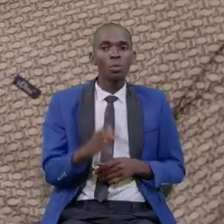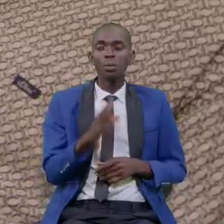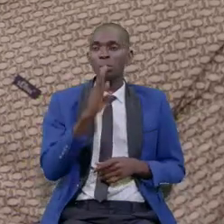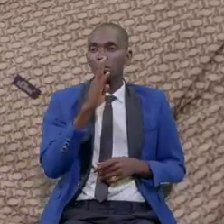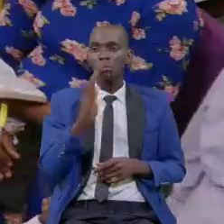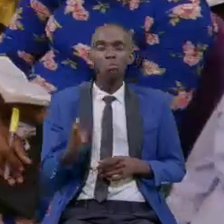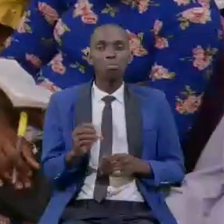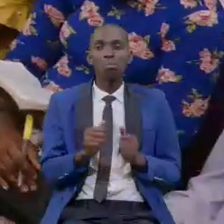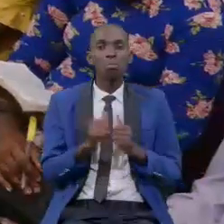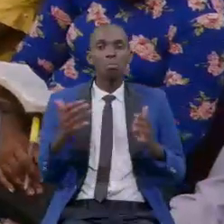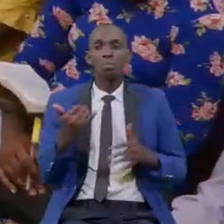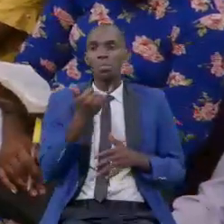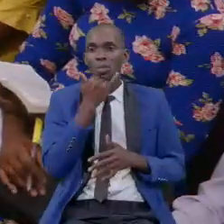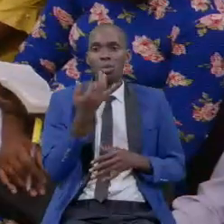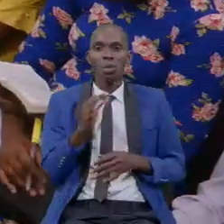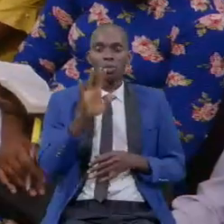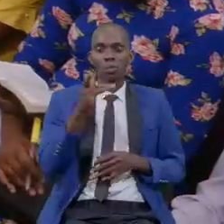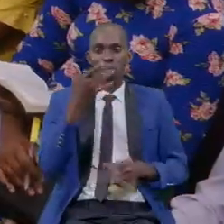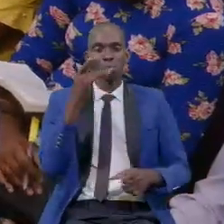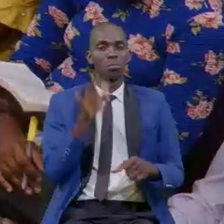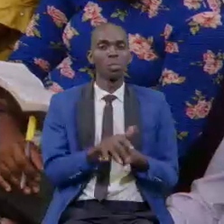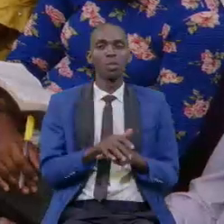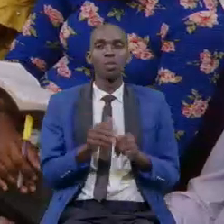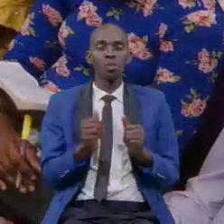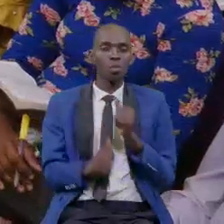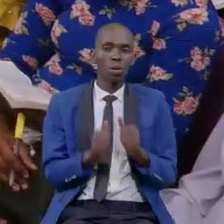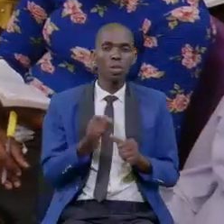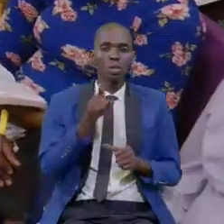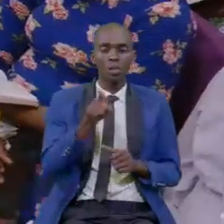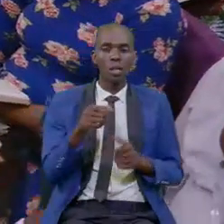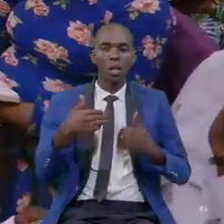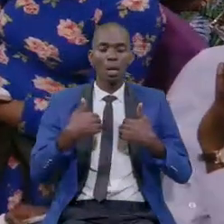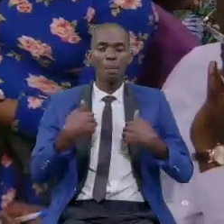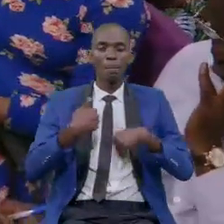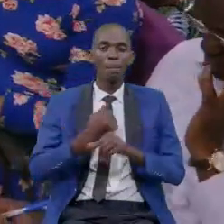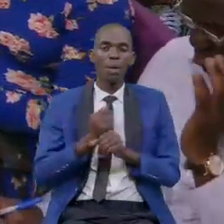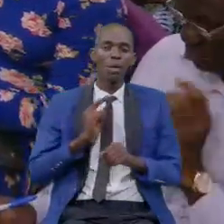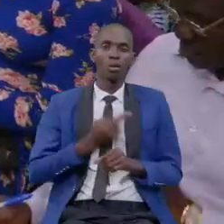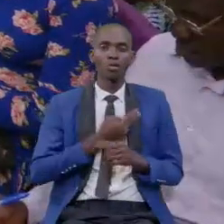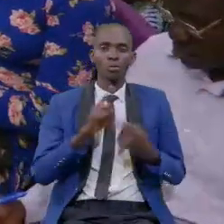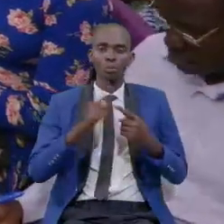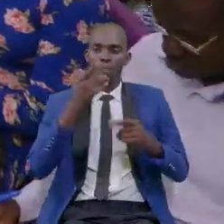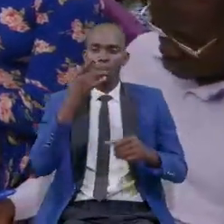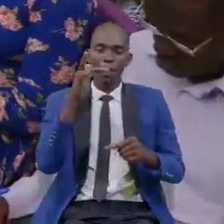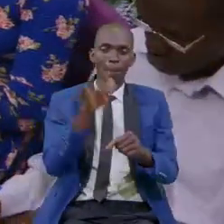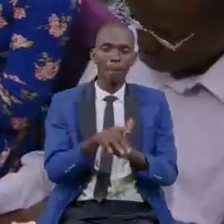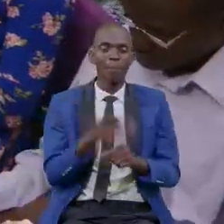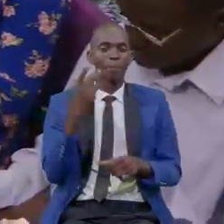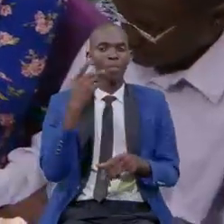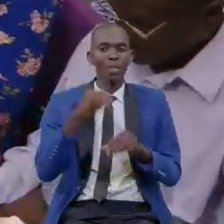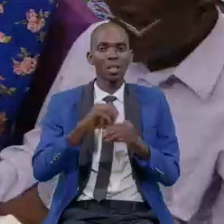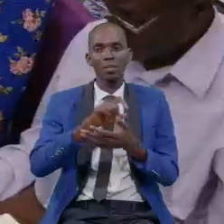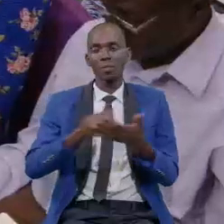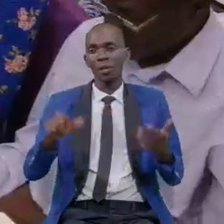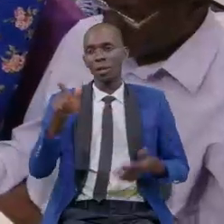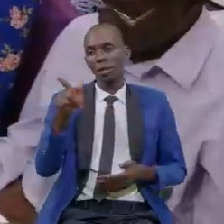of thine oath, which thou hast made us to swear. Verse 21. In